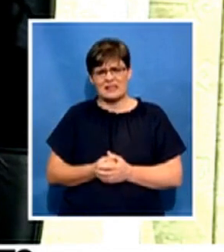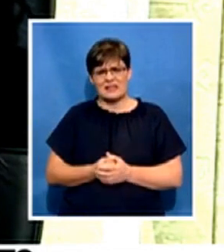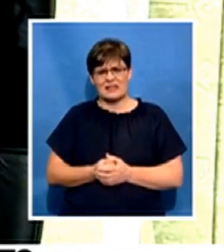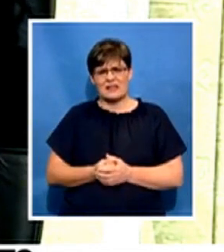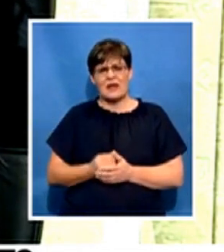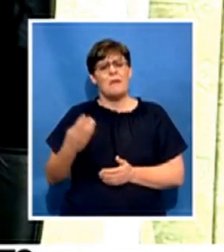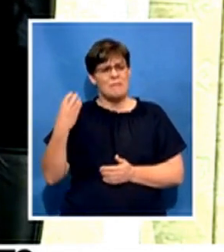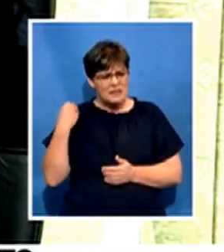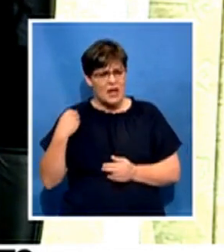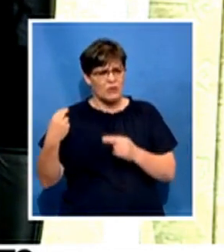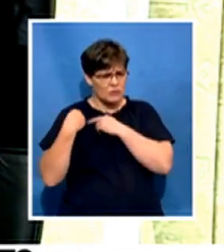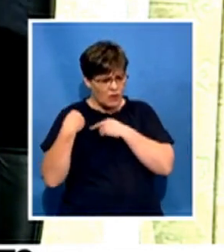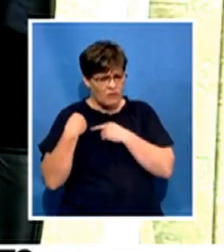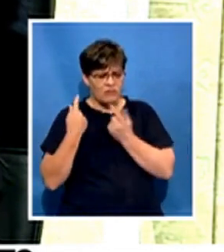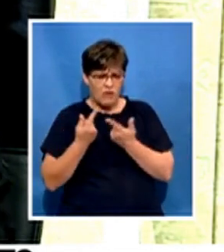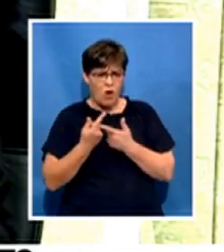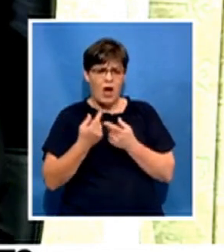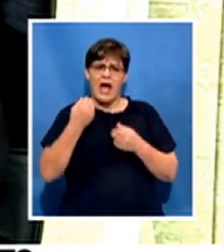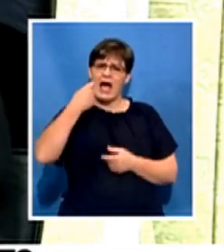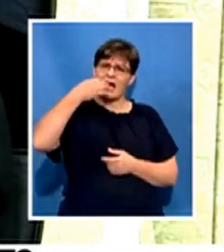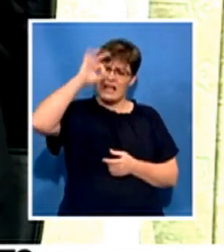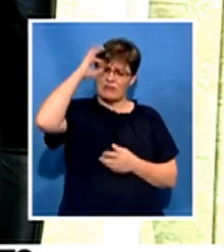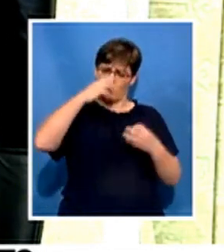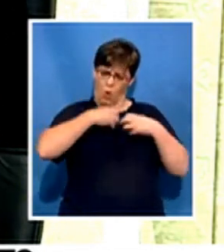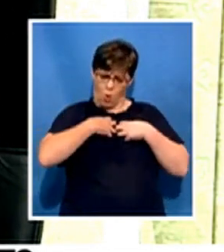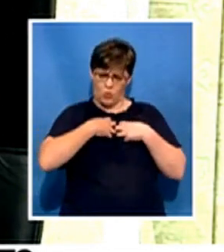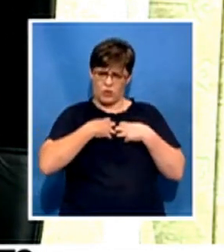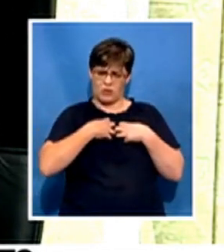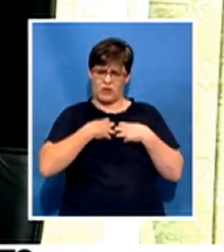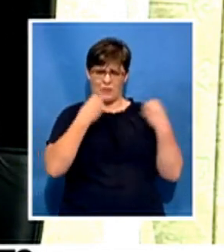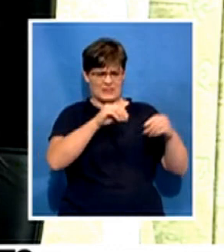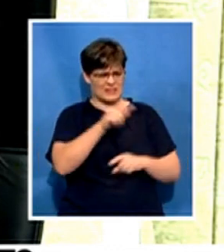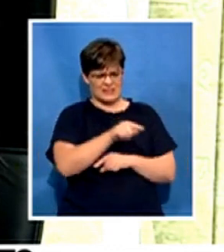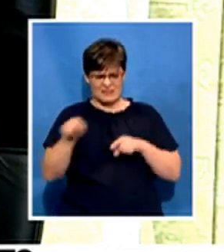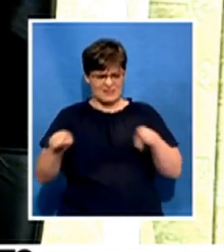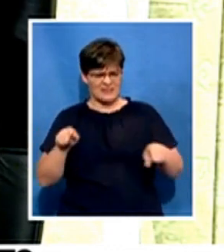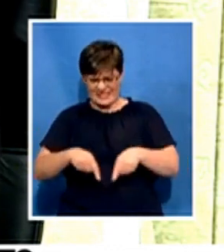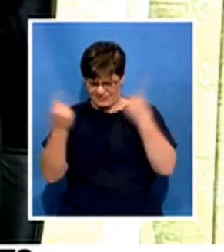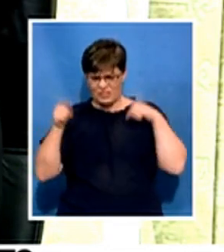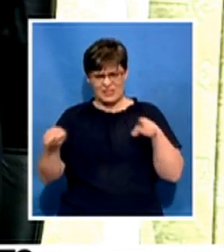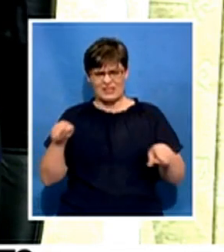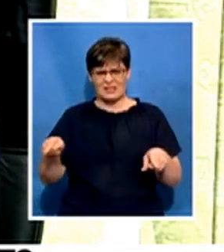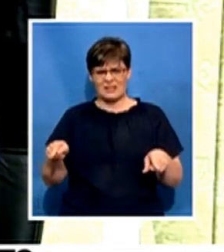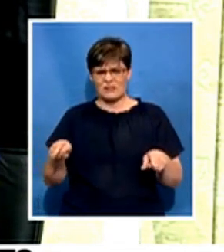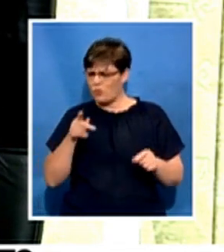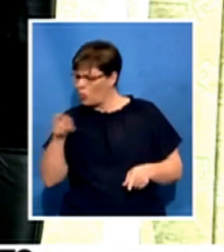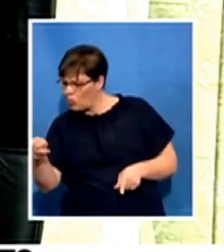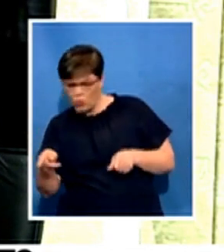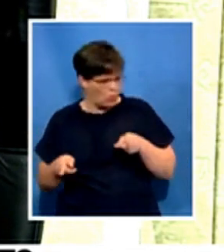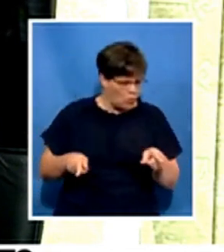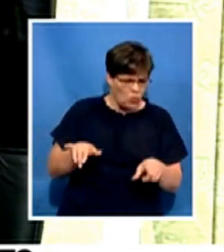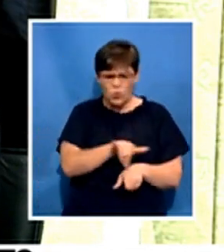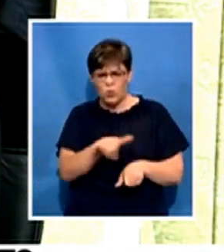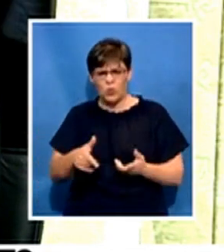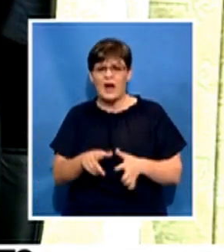entities. You see, so you don't know exactly whom are you talking to. This is exactly what has led us to the problems that